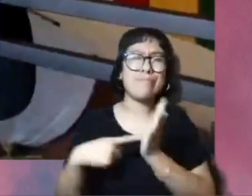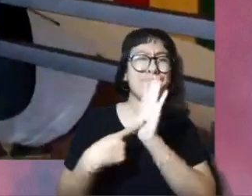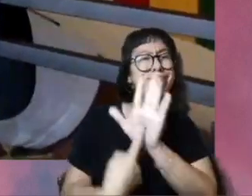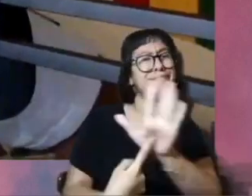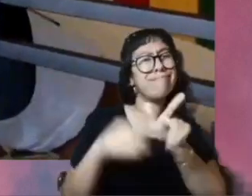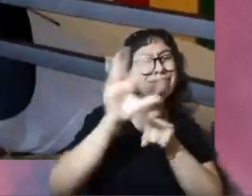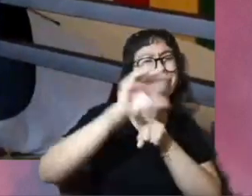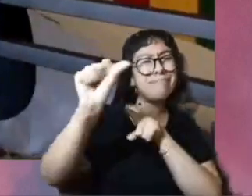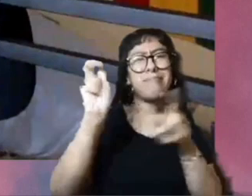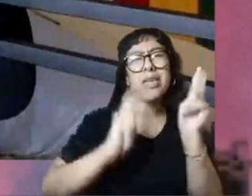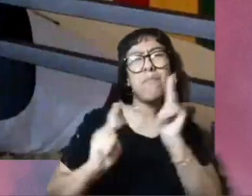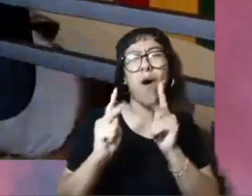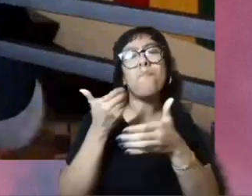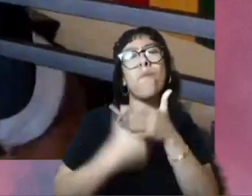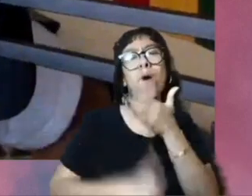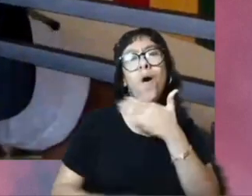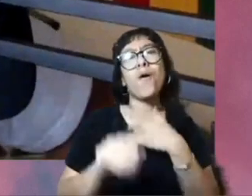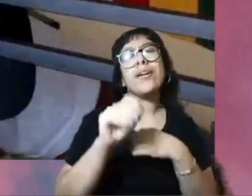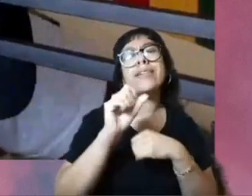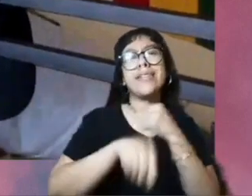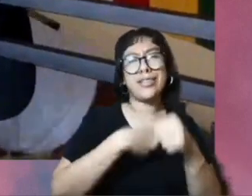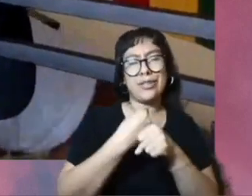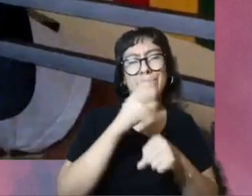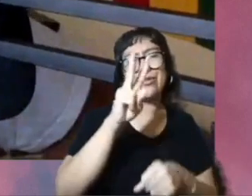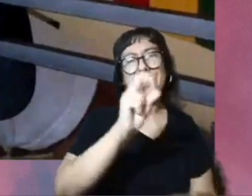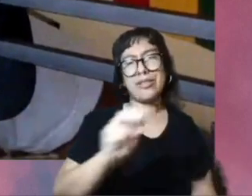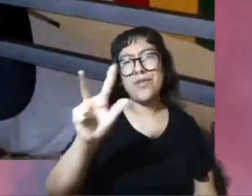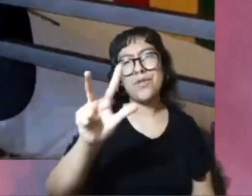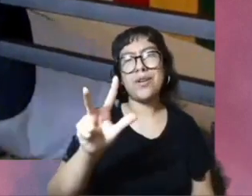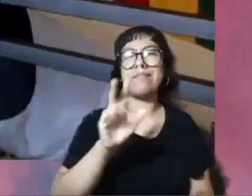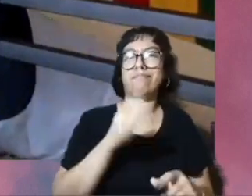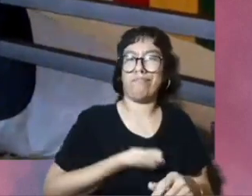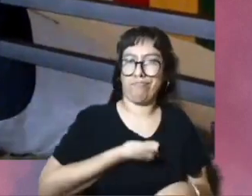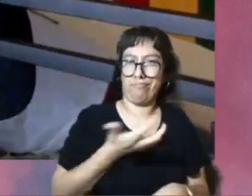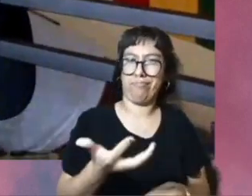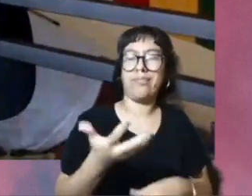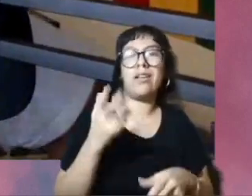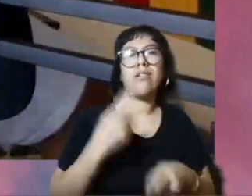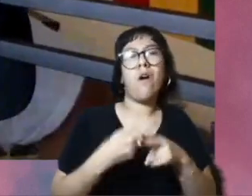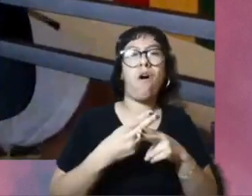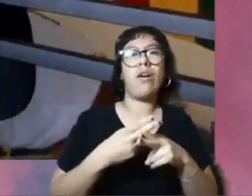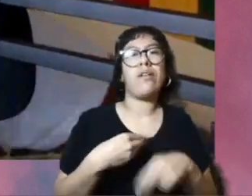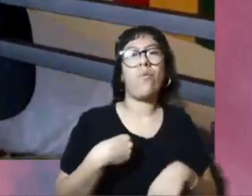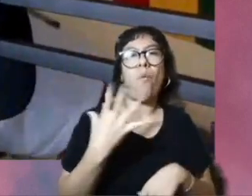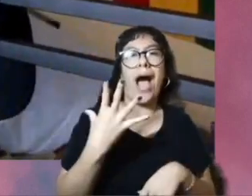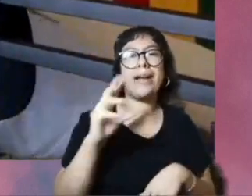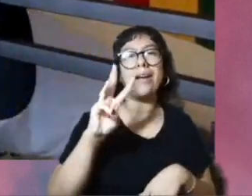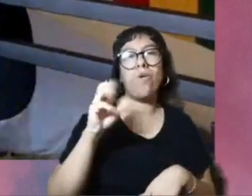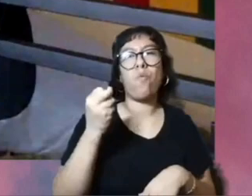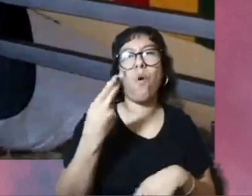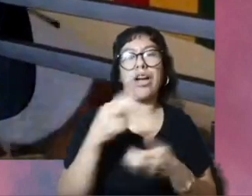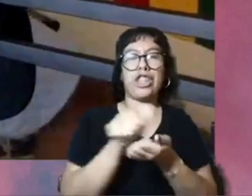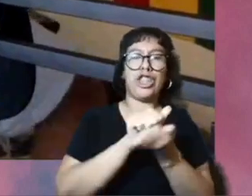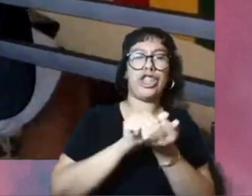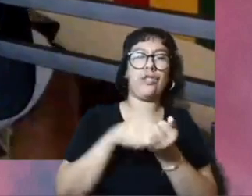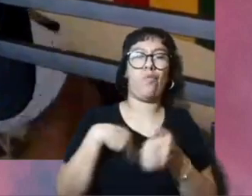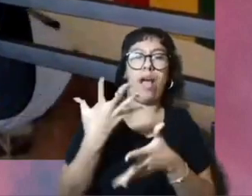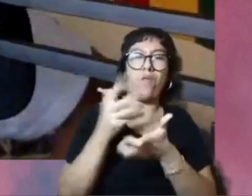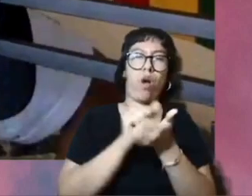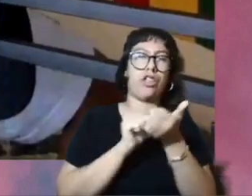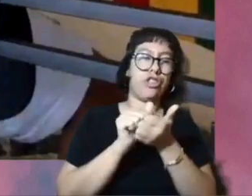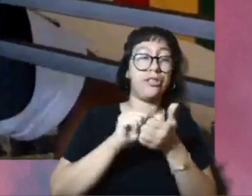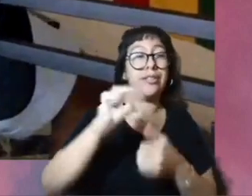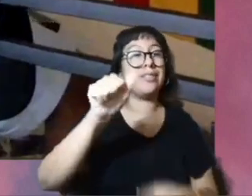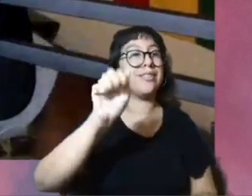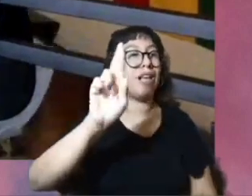around here, y'all. Born in the year 2003, about to read their poem, Whitewashed, from our anthology. Y'all give it up for the one and only